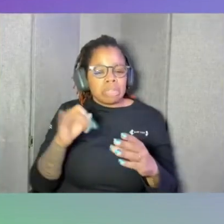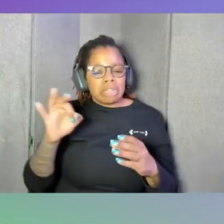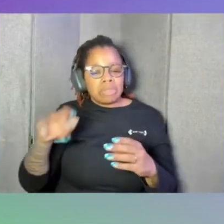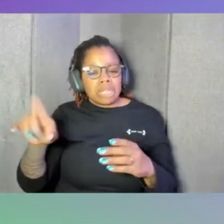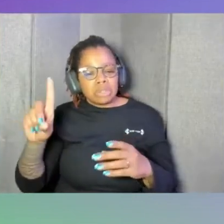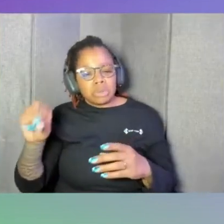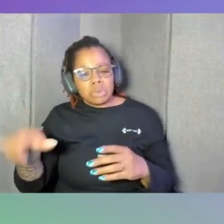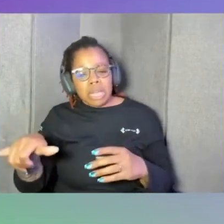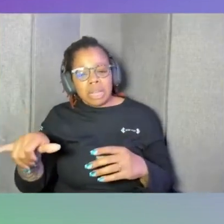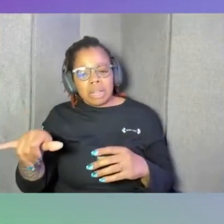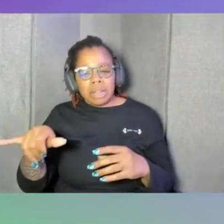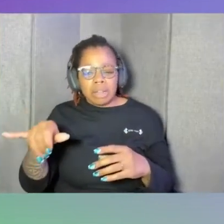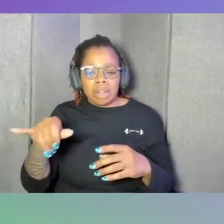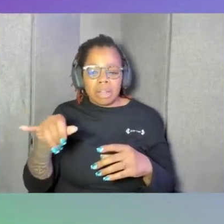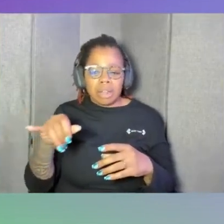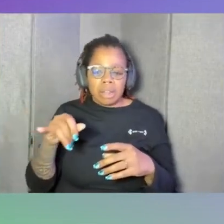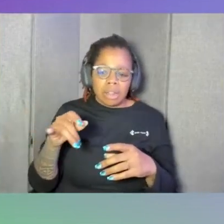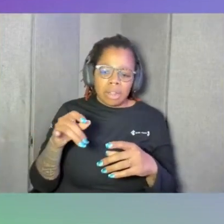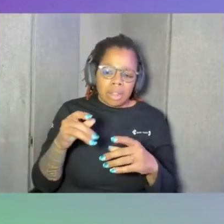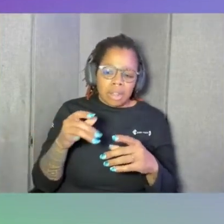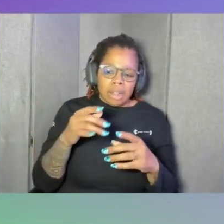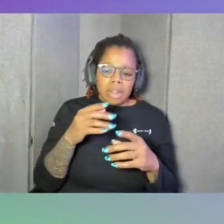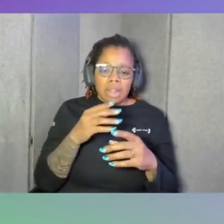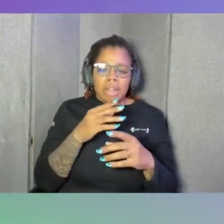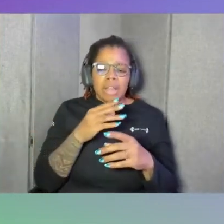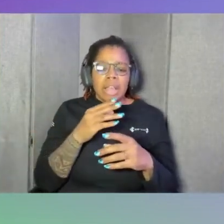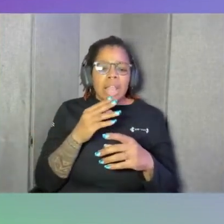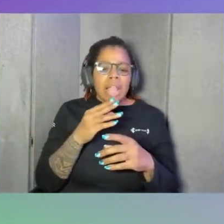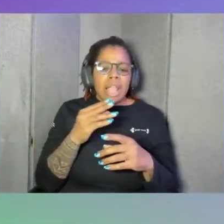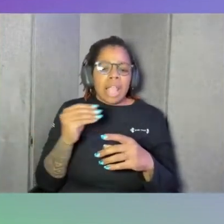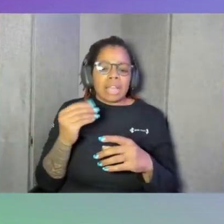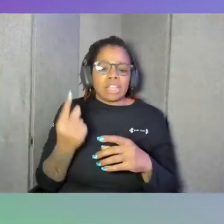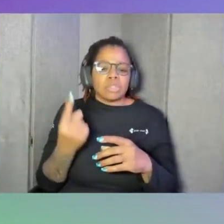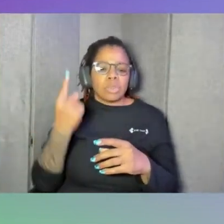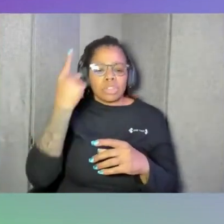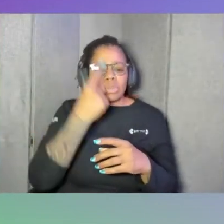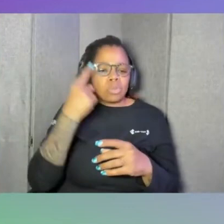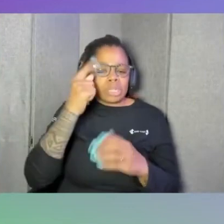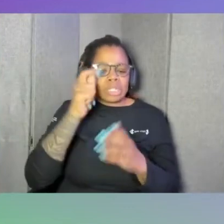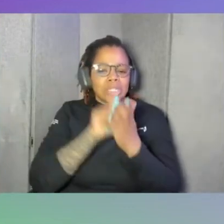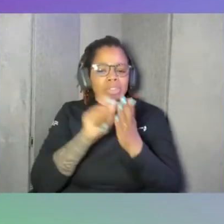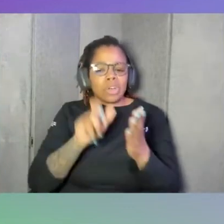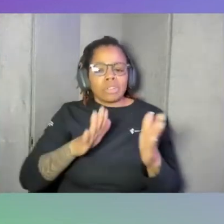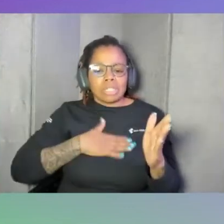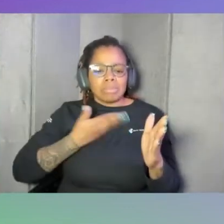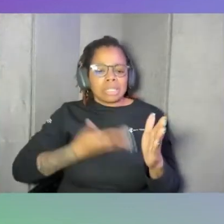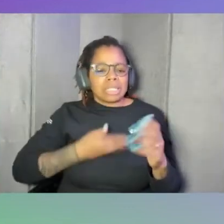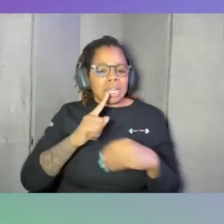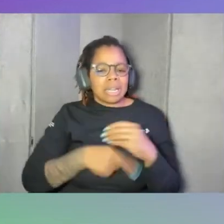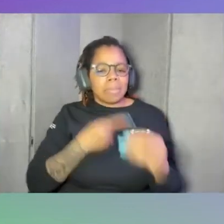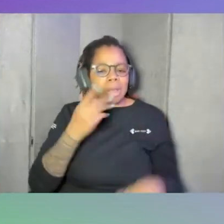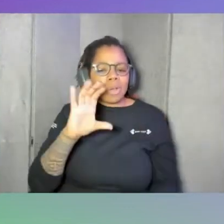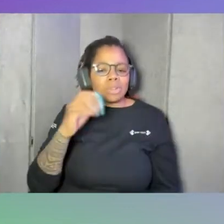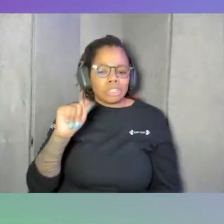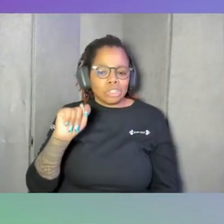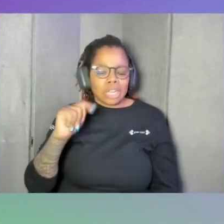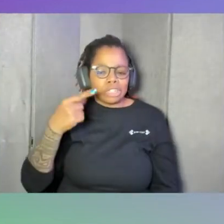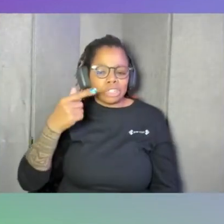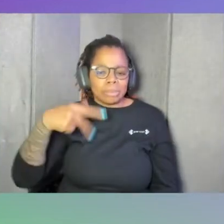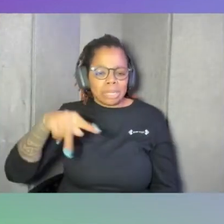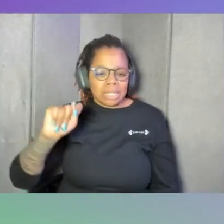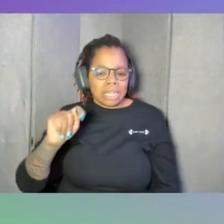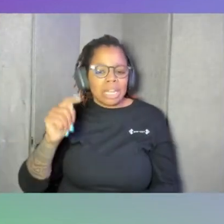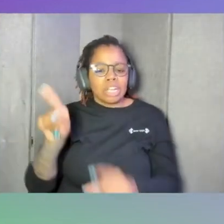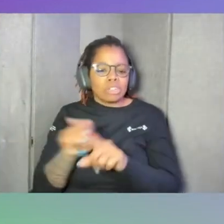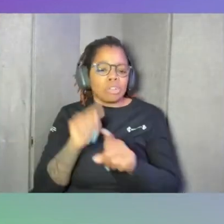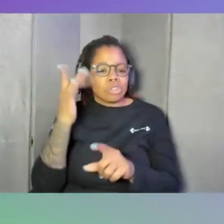and not necessarily the author. And that's one of the reasons why authors are upset about ChatGPT. It's also why I chose